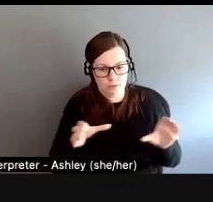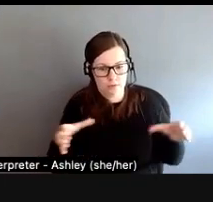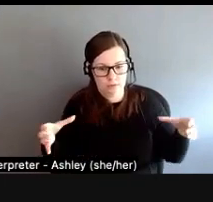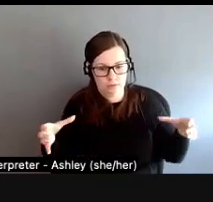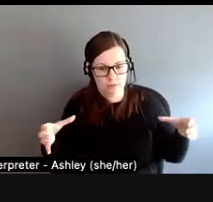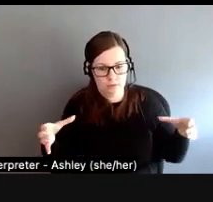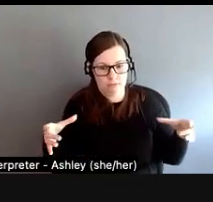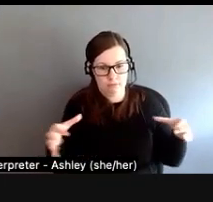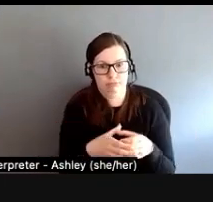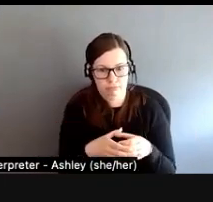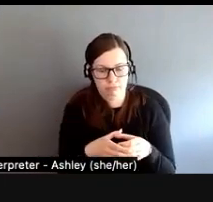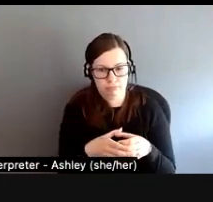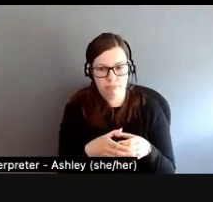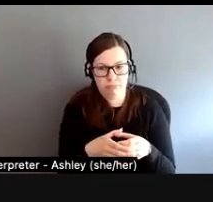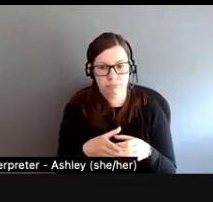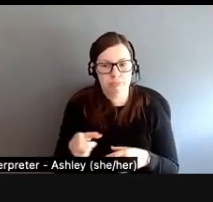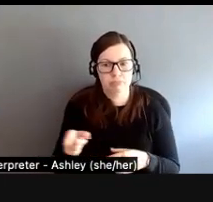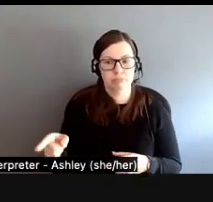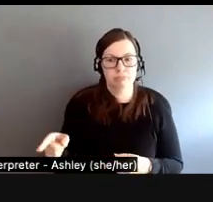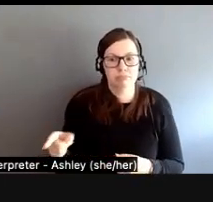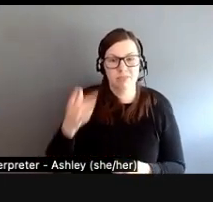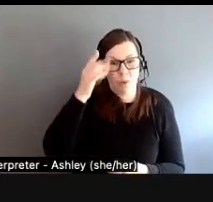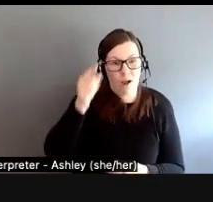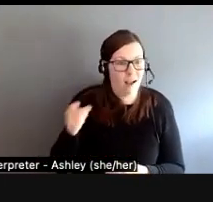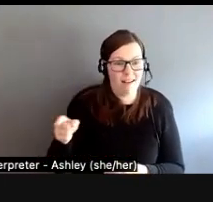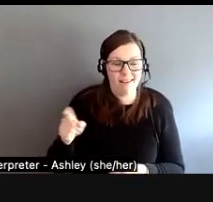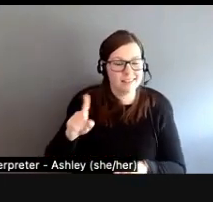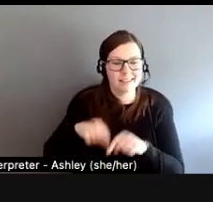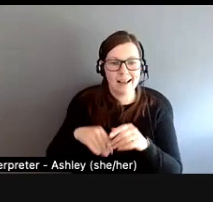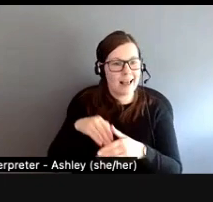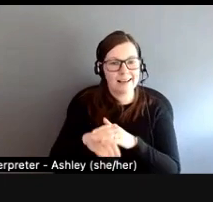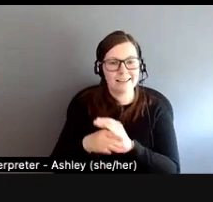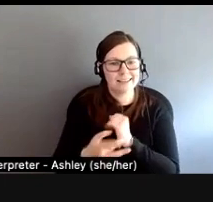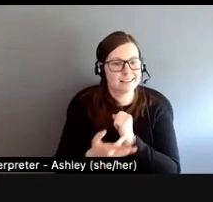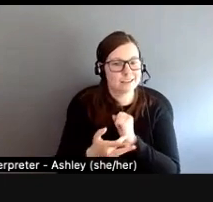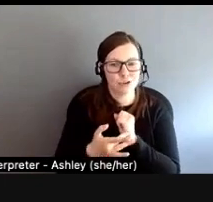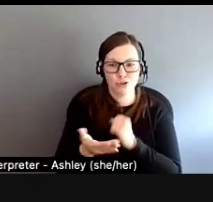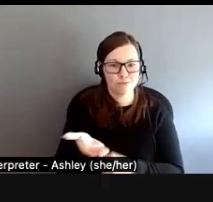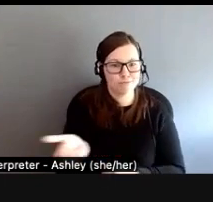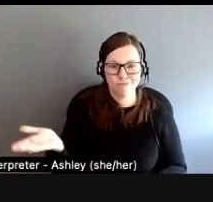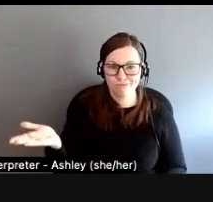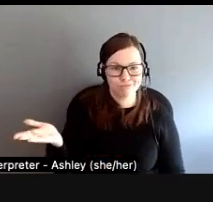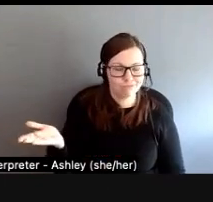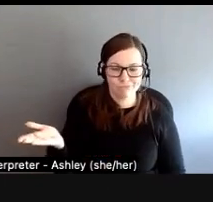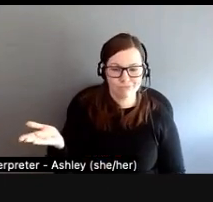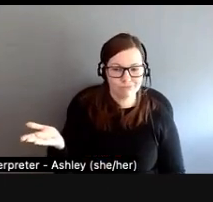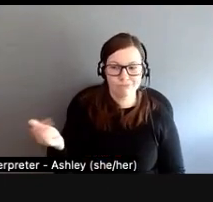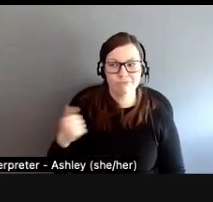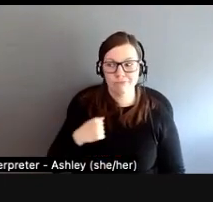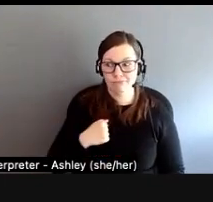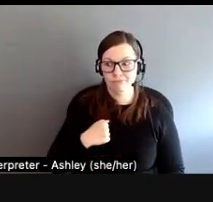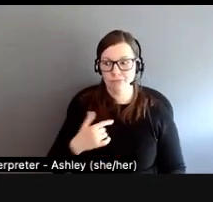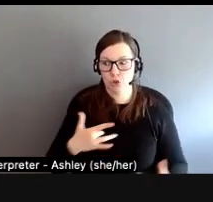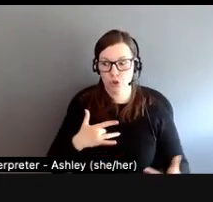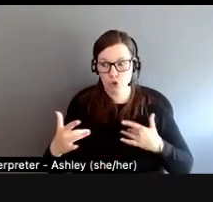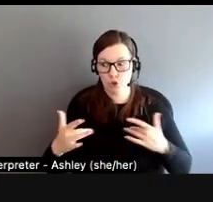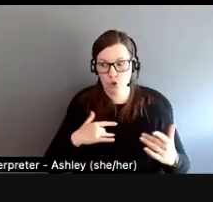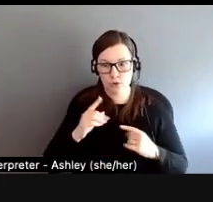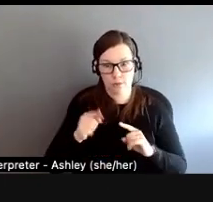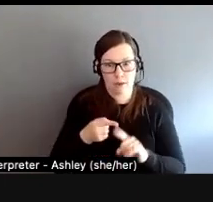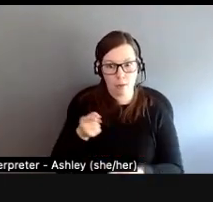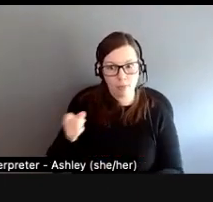them because I knew that they needed the support, but they were not able to join because of